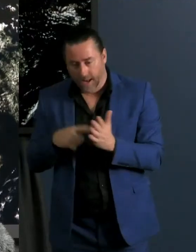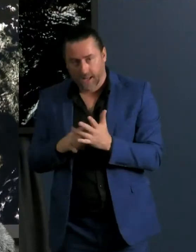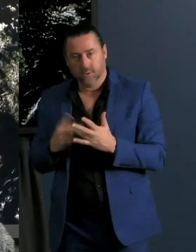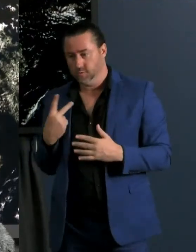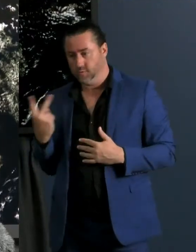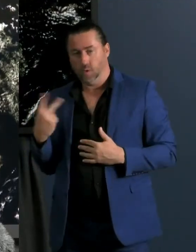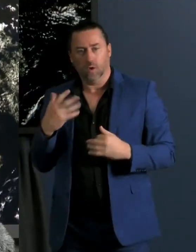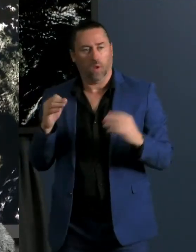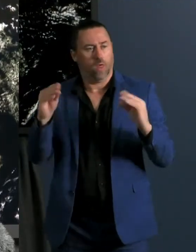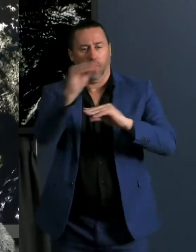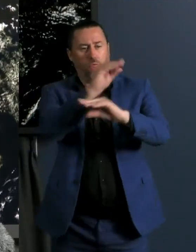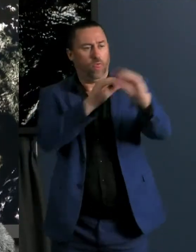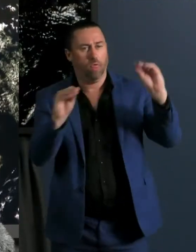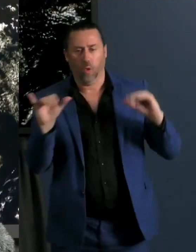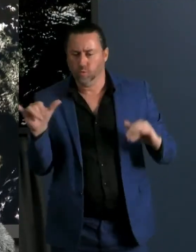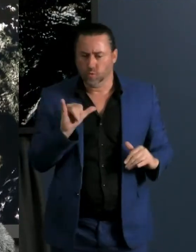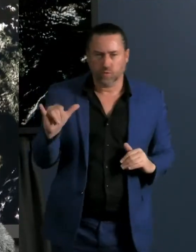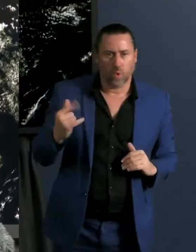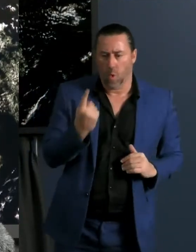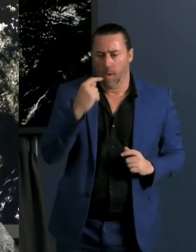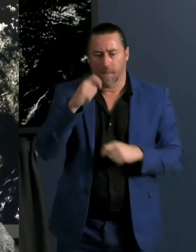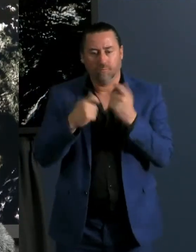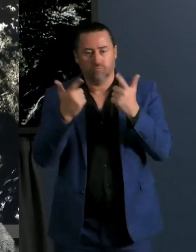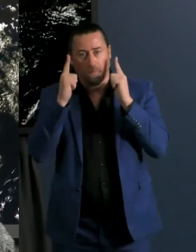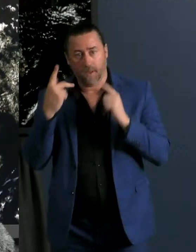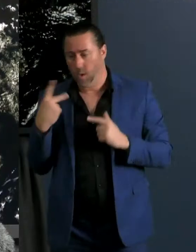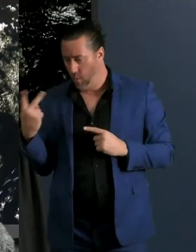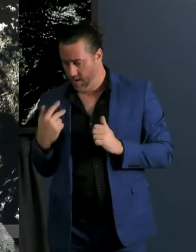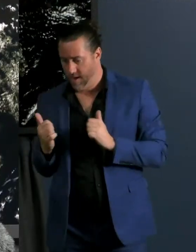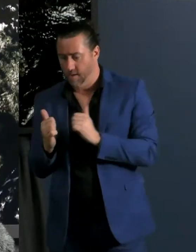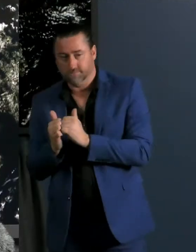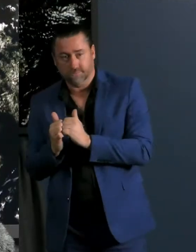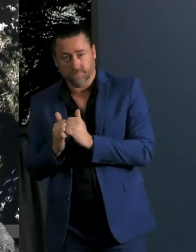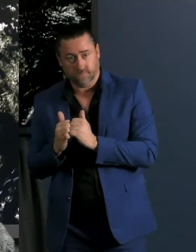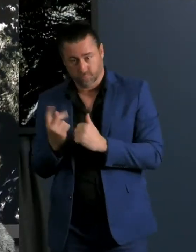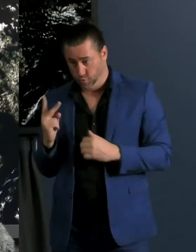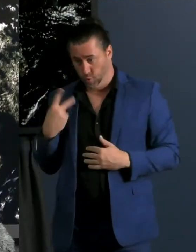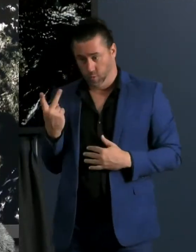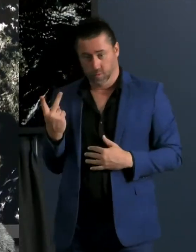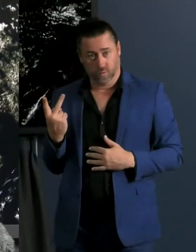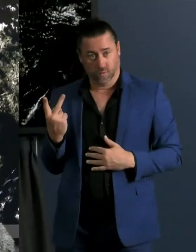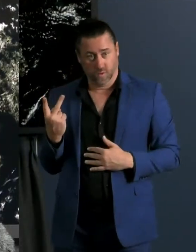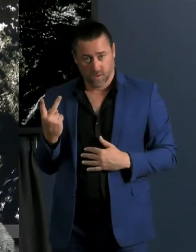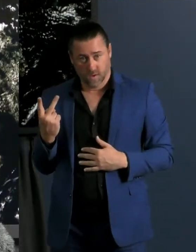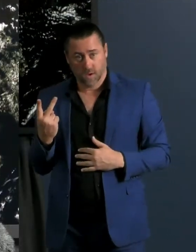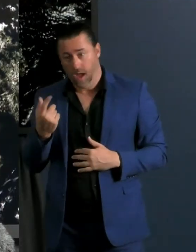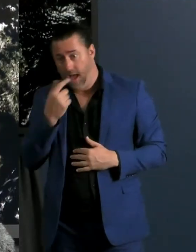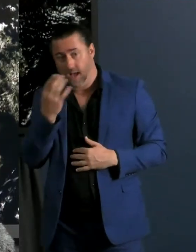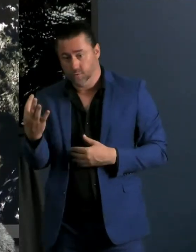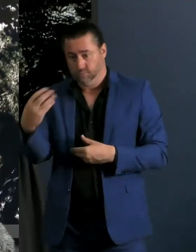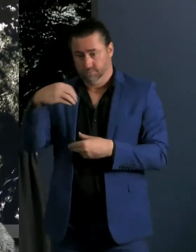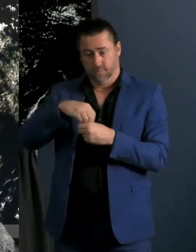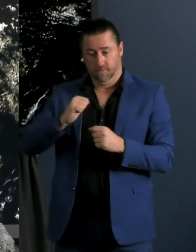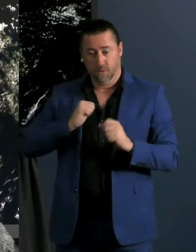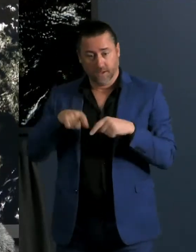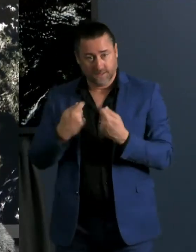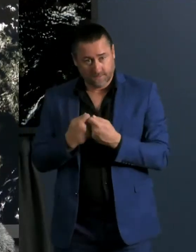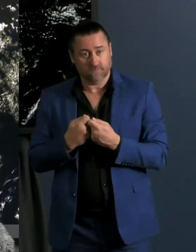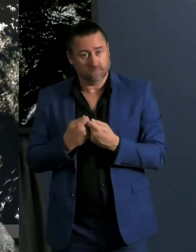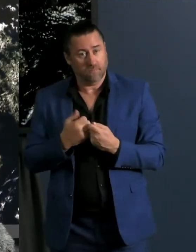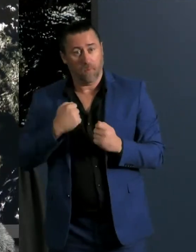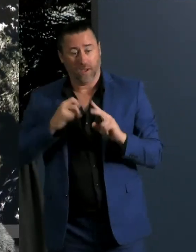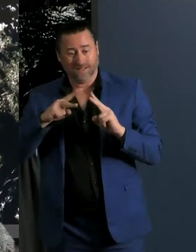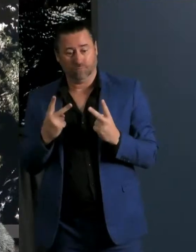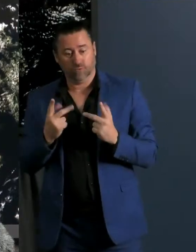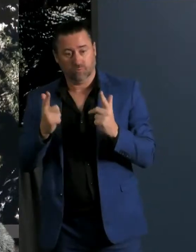put an end to the speculation. And so I asked Cameron to join my team, to be my deputy.